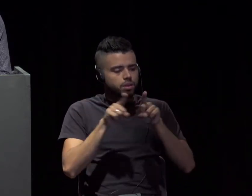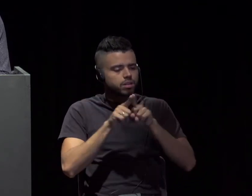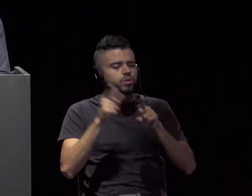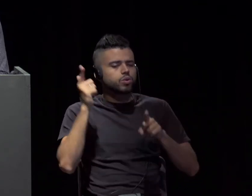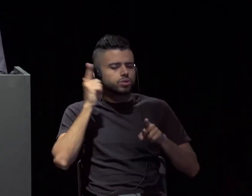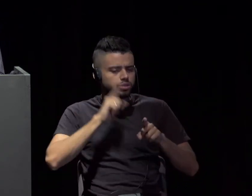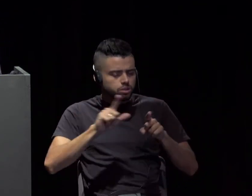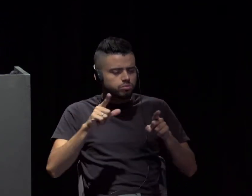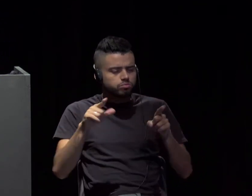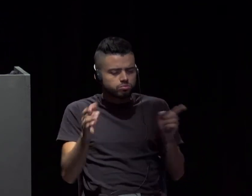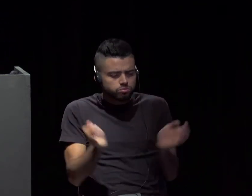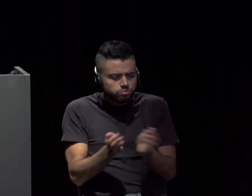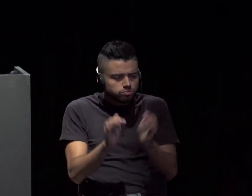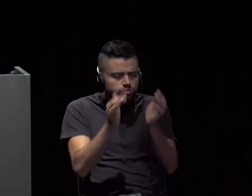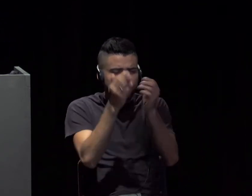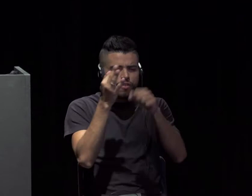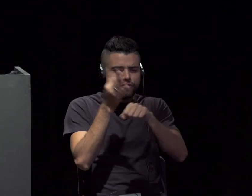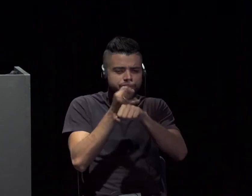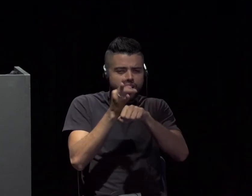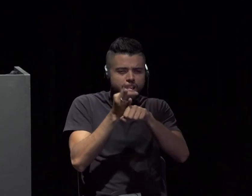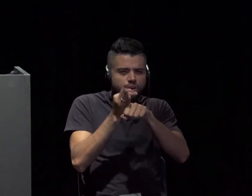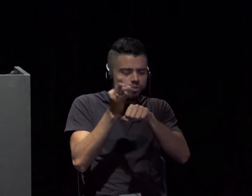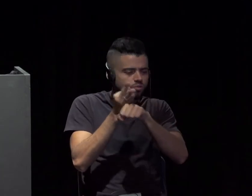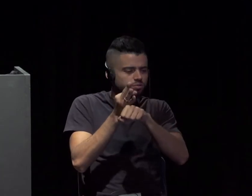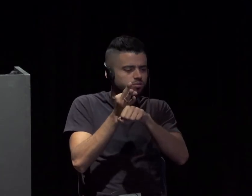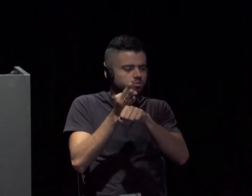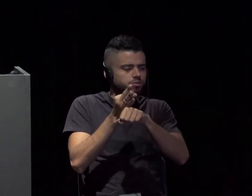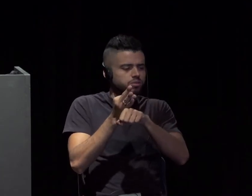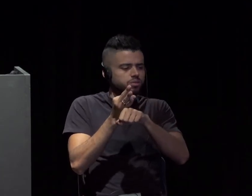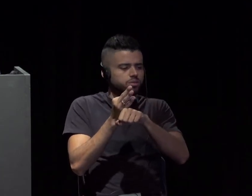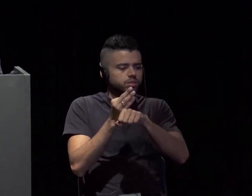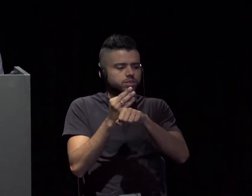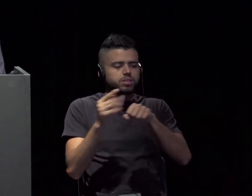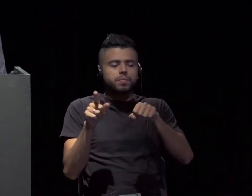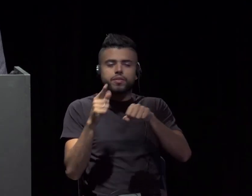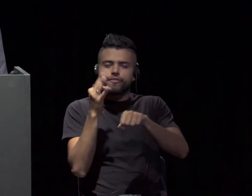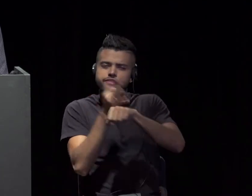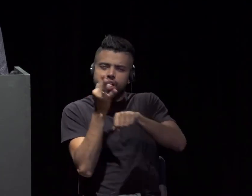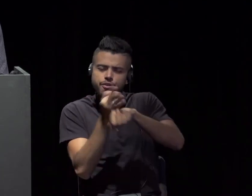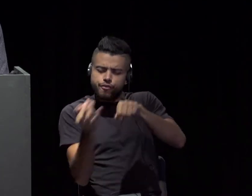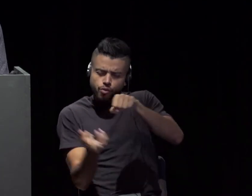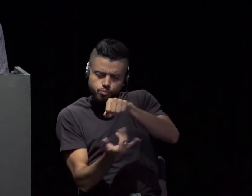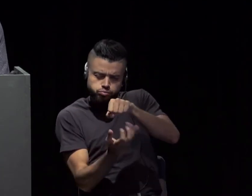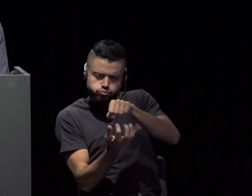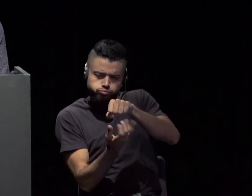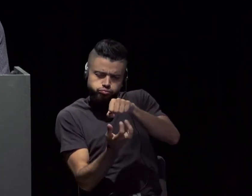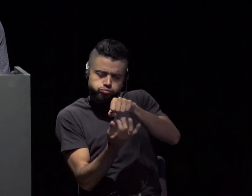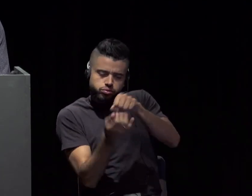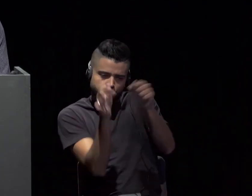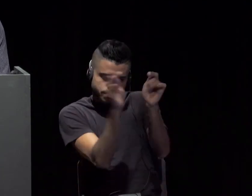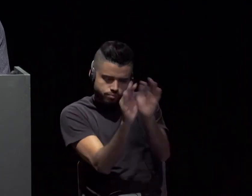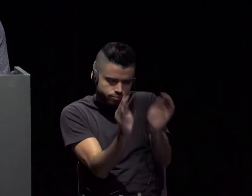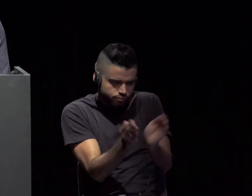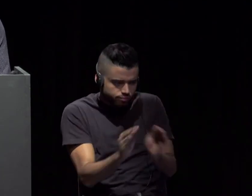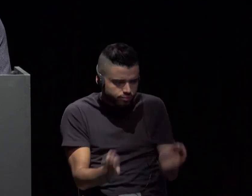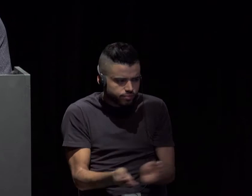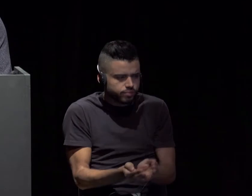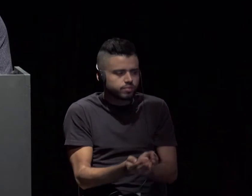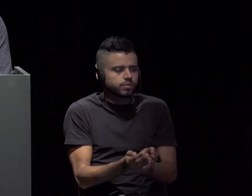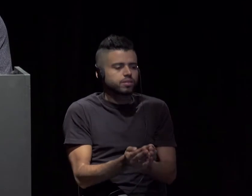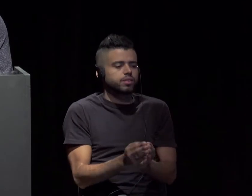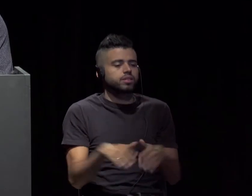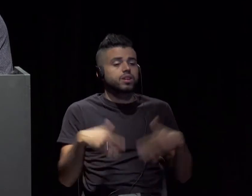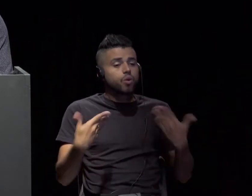in fact did rely on their characteristic intractability to force a continuation